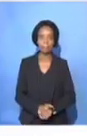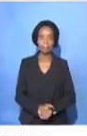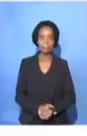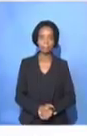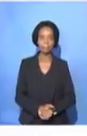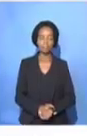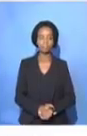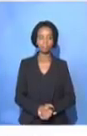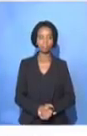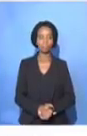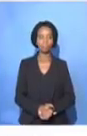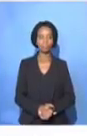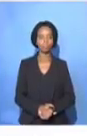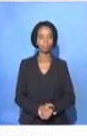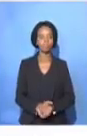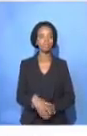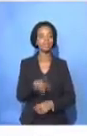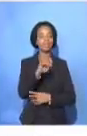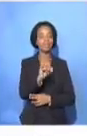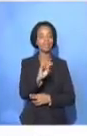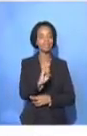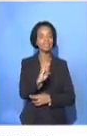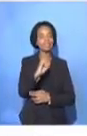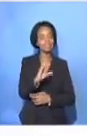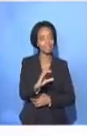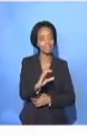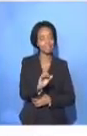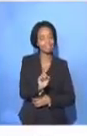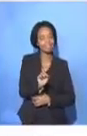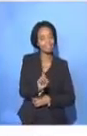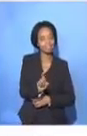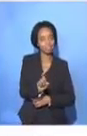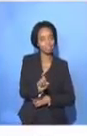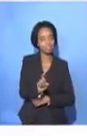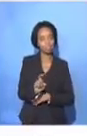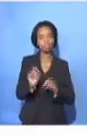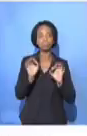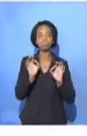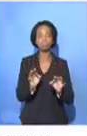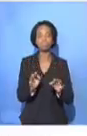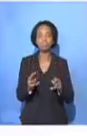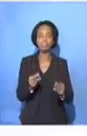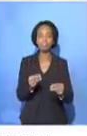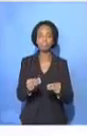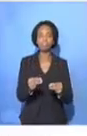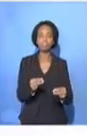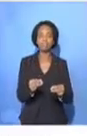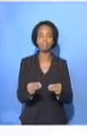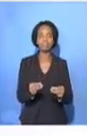The Independent Electoral Commission, IEC, efficiently managed